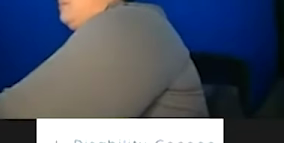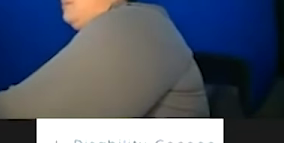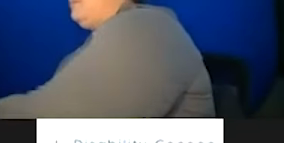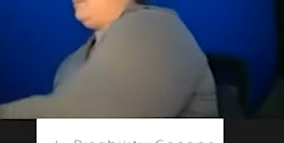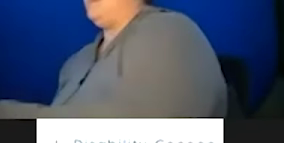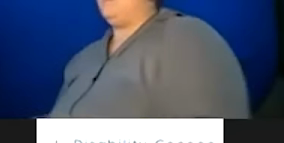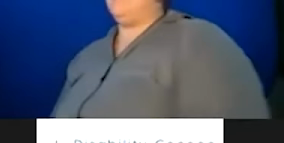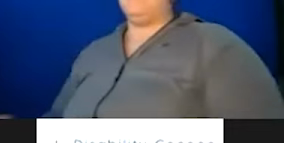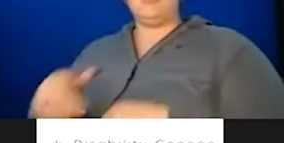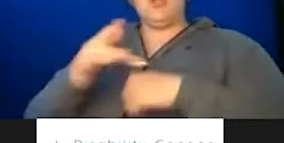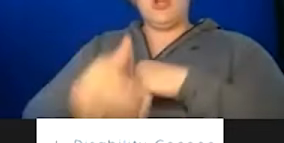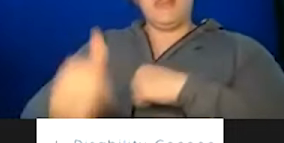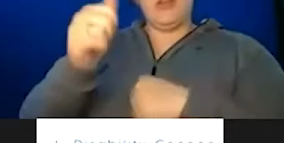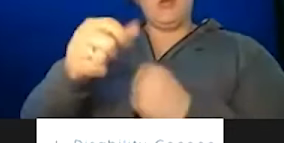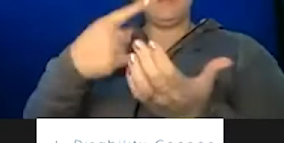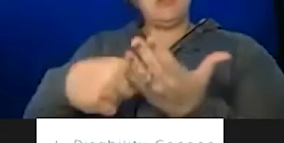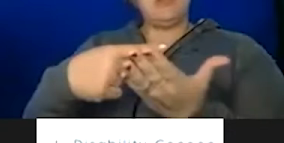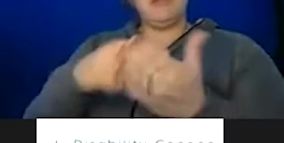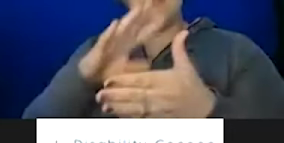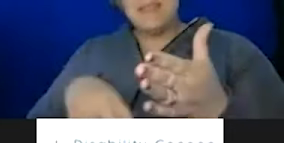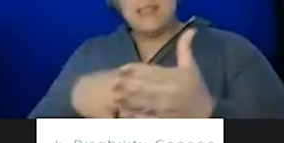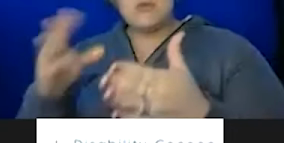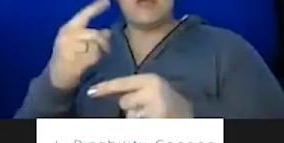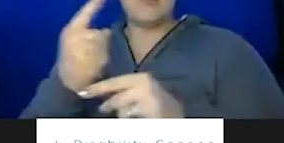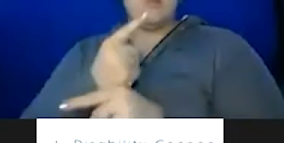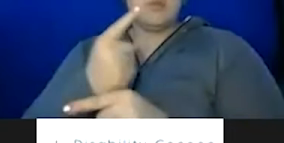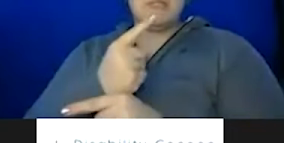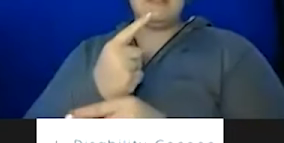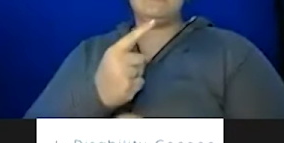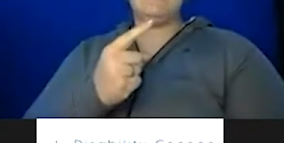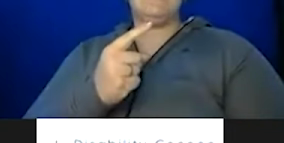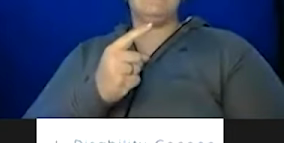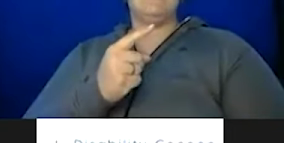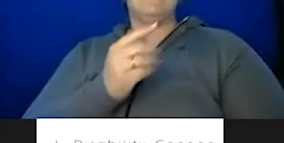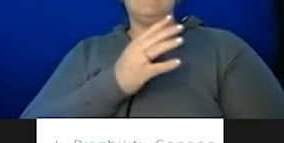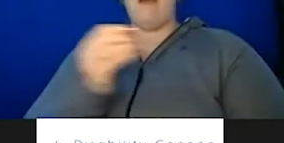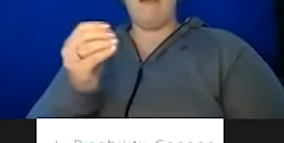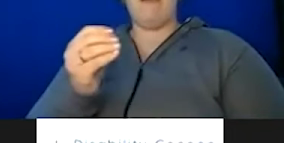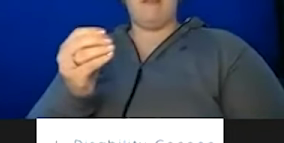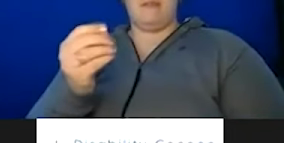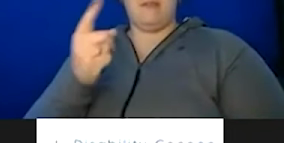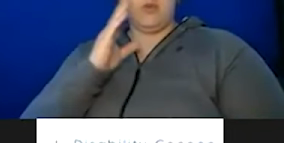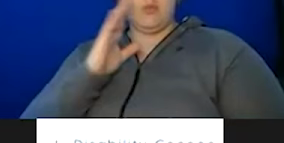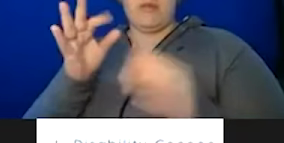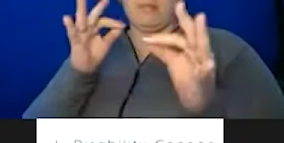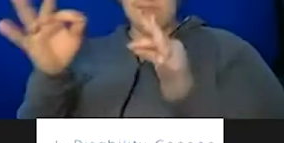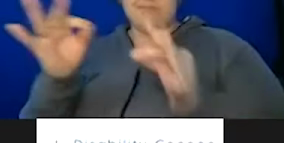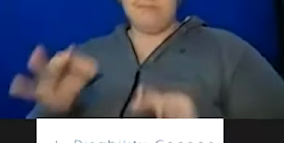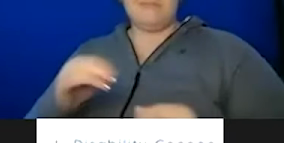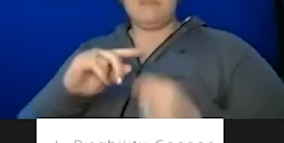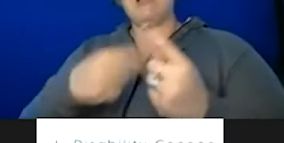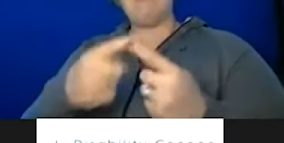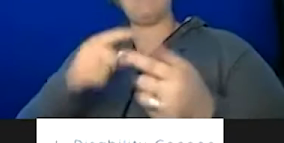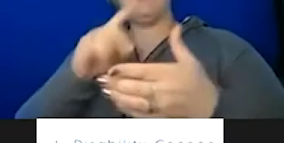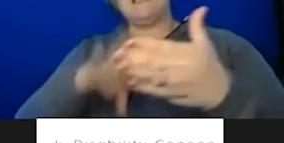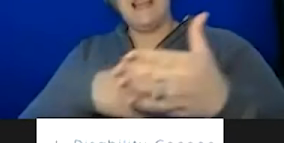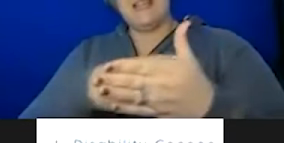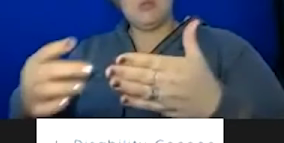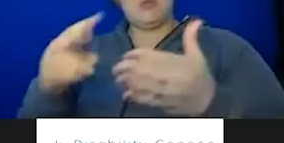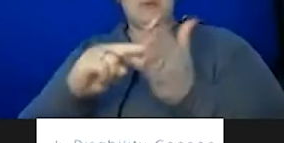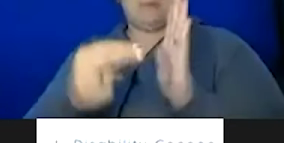demonstrate on the iPad here for just a second. As he pulls up the screen, I want to talk a little bit more about what schedules are. So let's say,